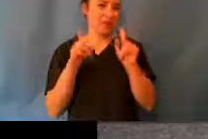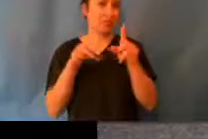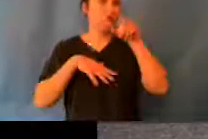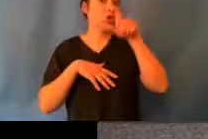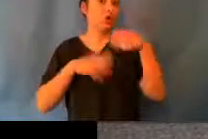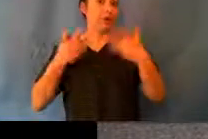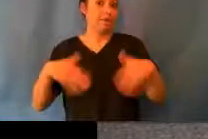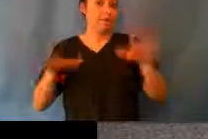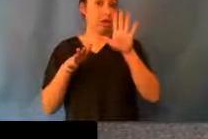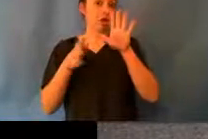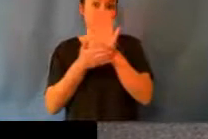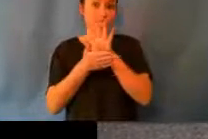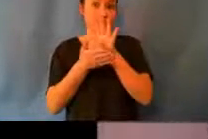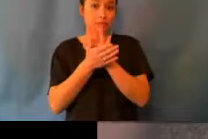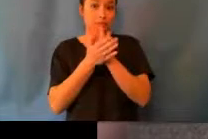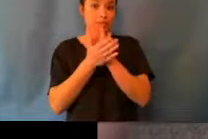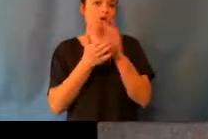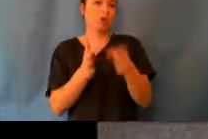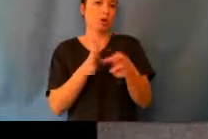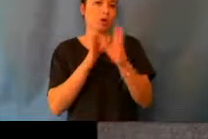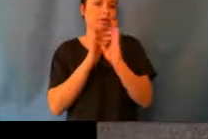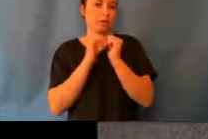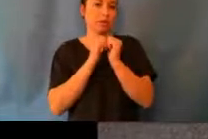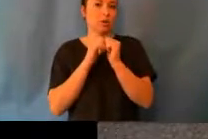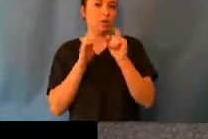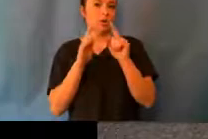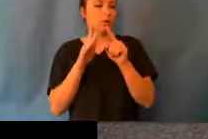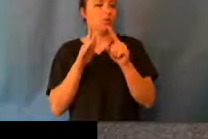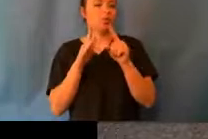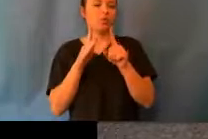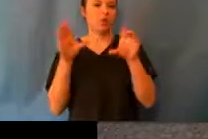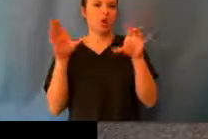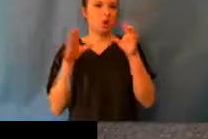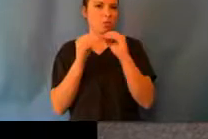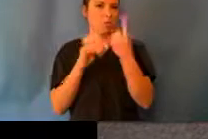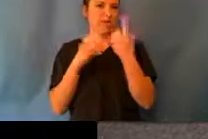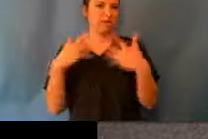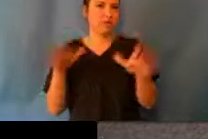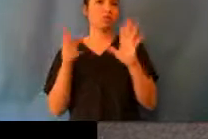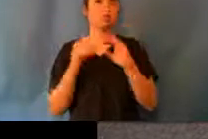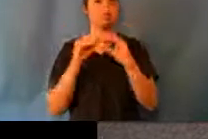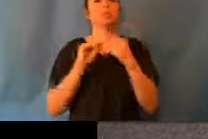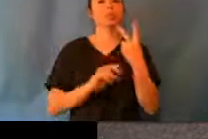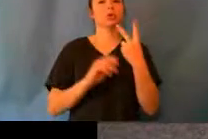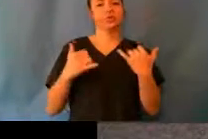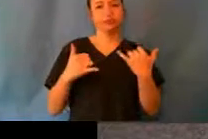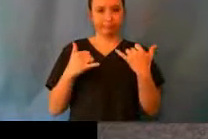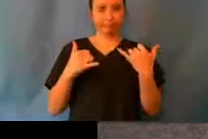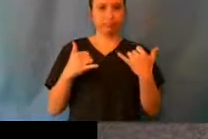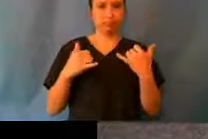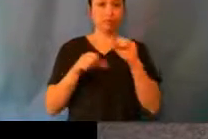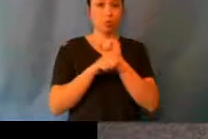You should have already finished this, but let's go over it together. So we stopped on number 1. So let's go ahead and look at number 2. I'm going to do the